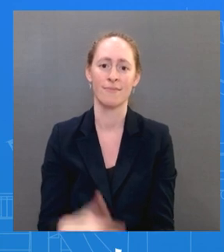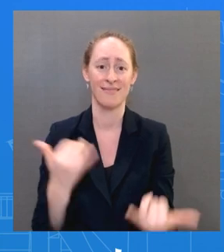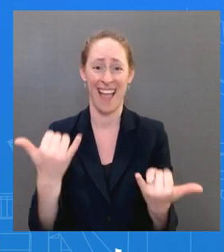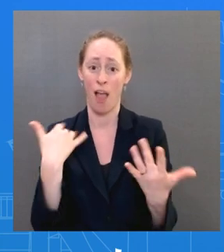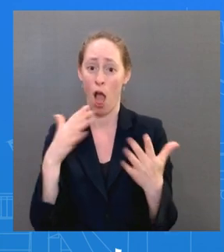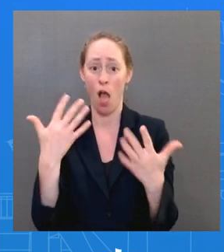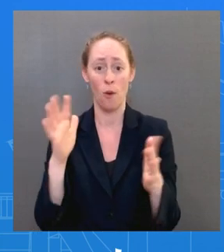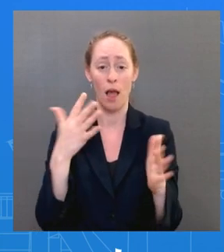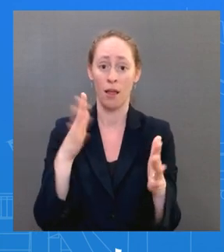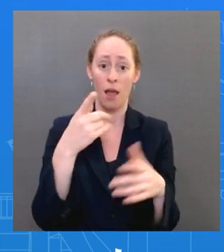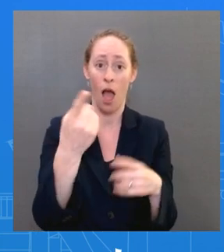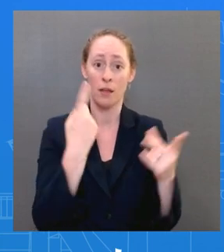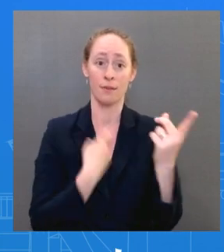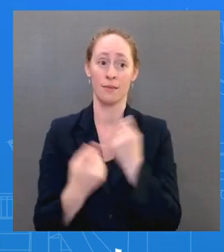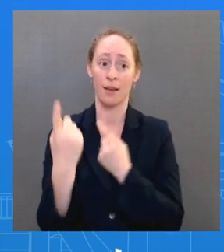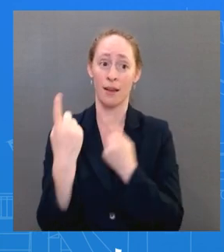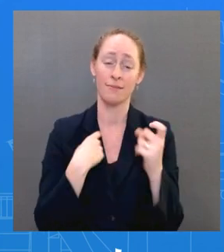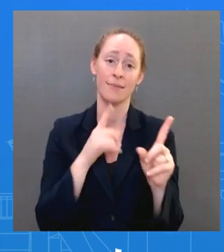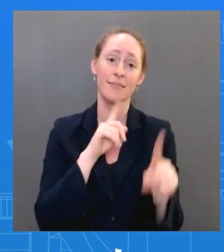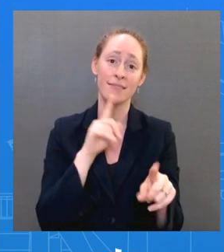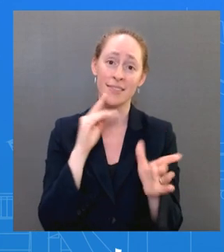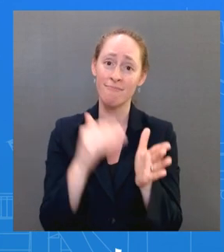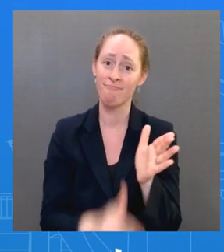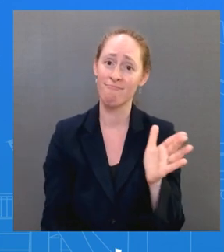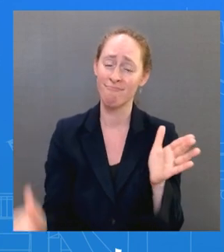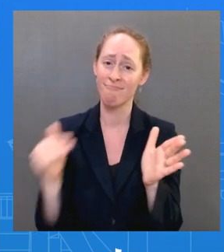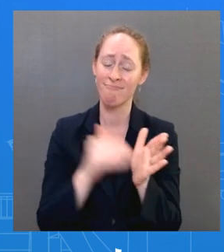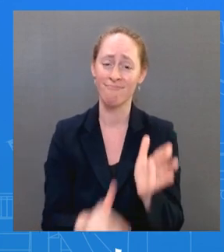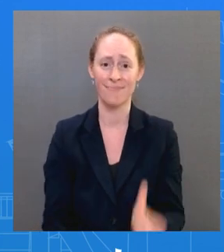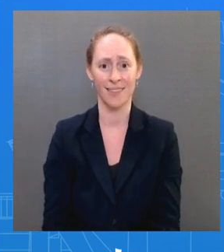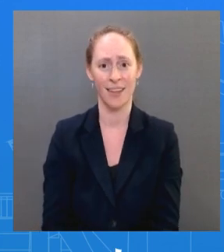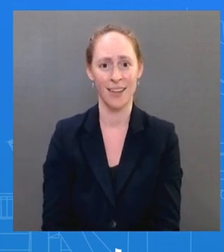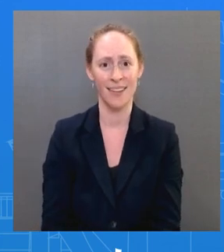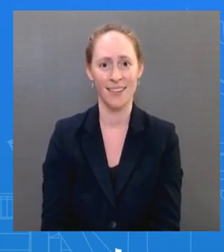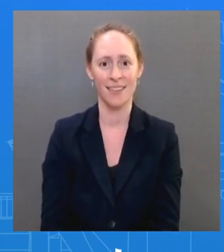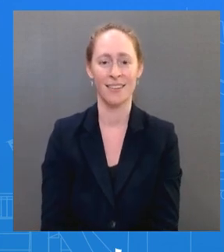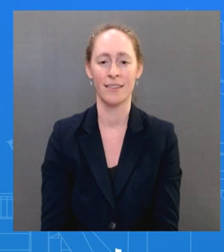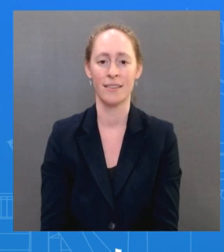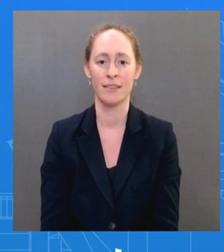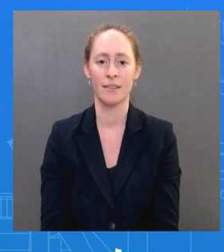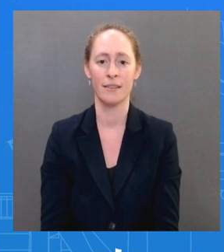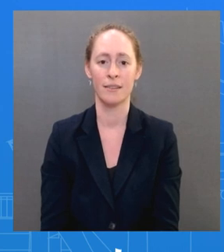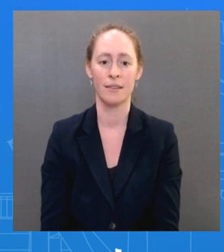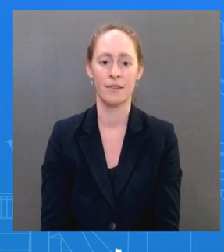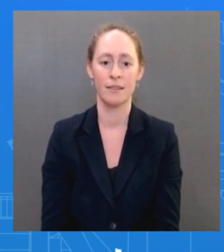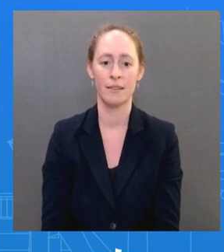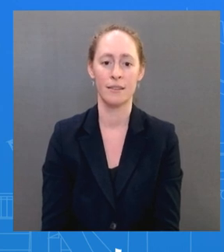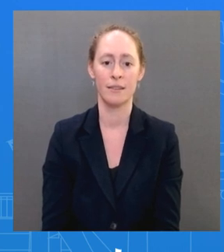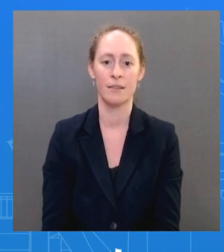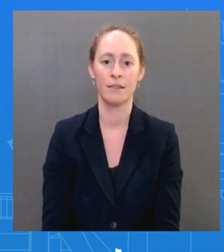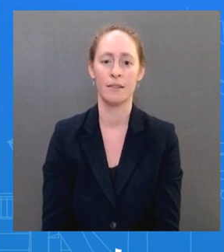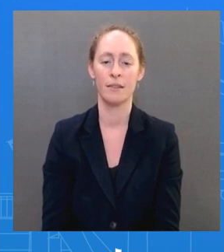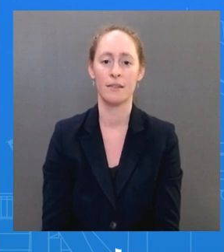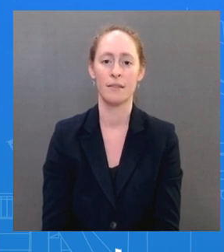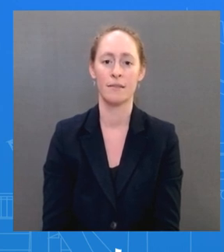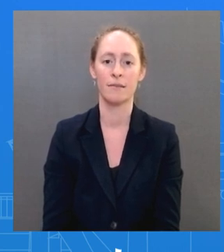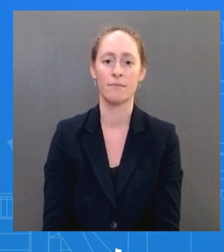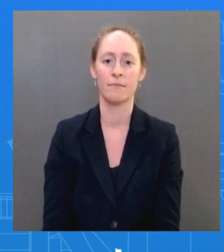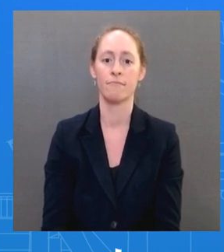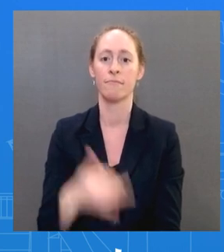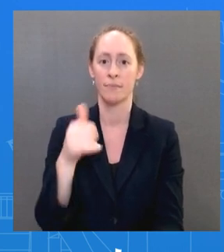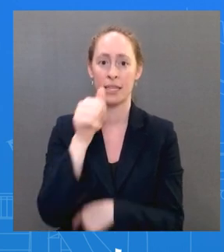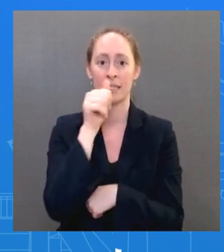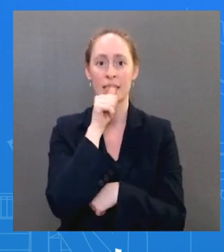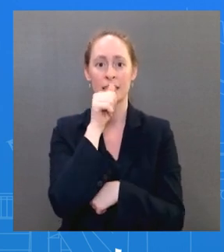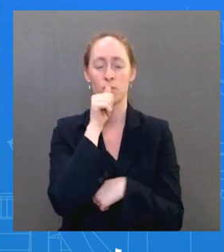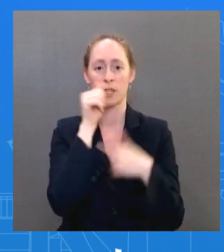colleagues. Secret Service's record keeping is obviously in the news, particularly around January 6th. This is also a cybersecurity agency